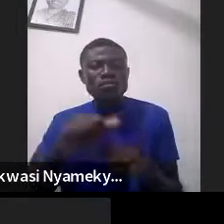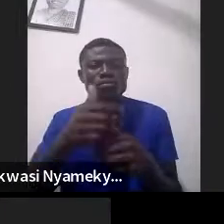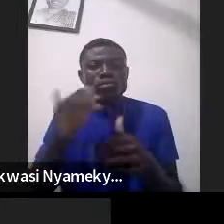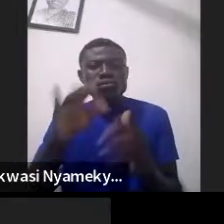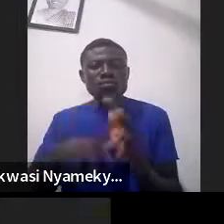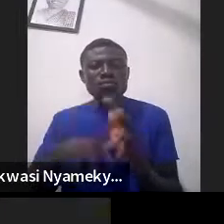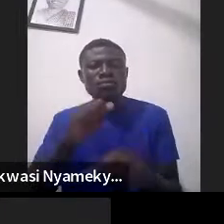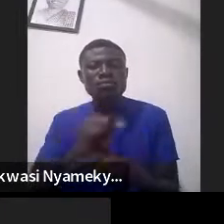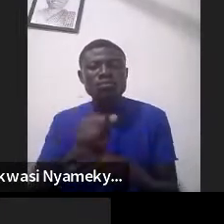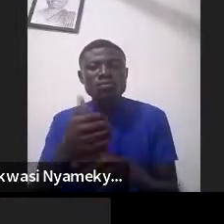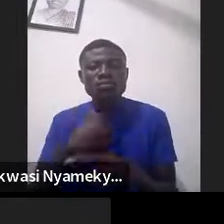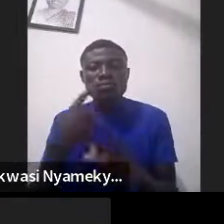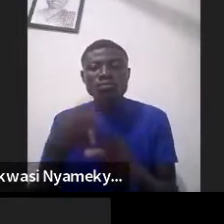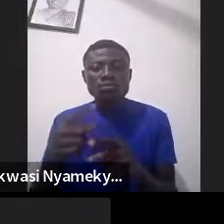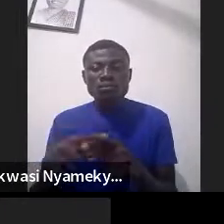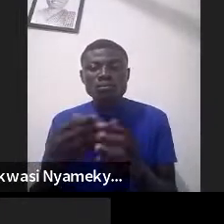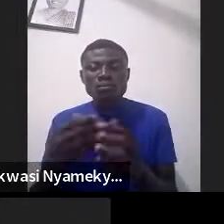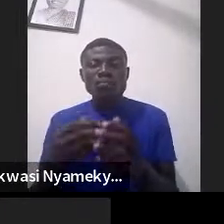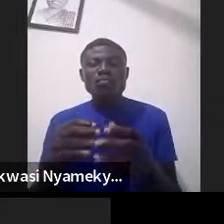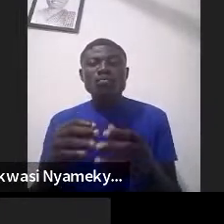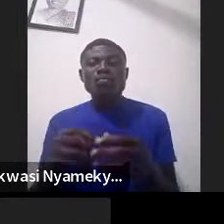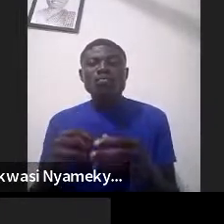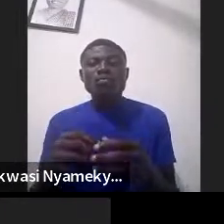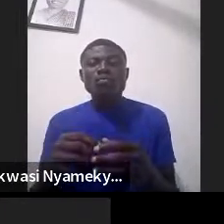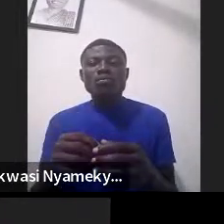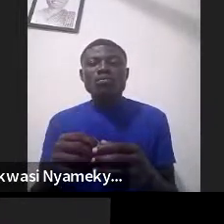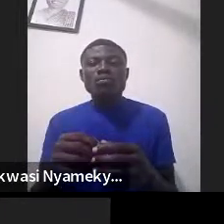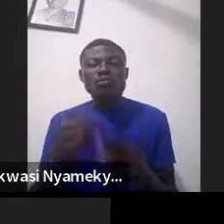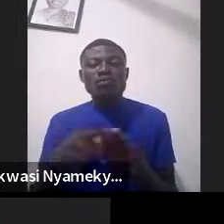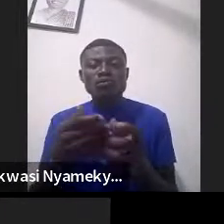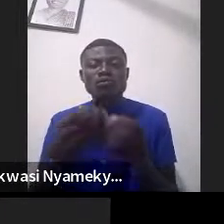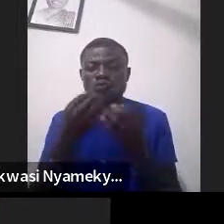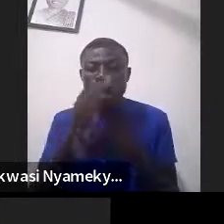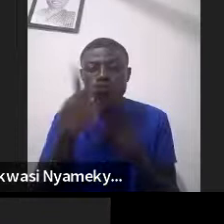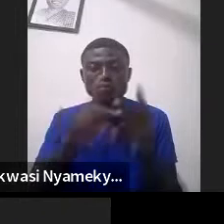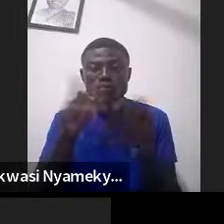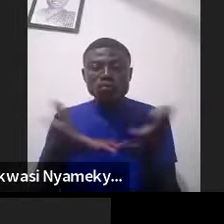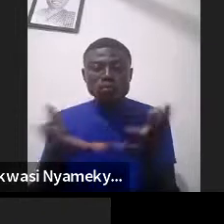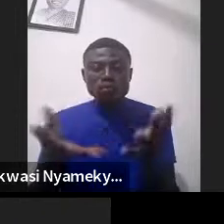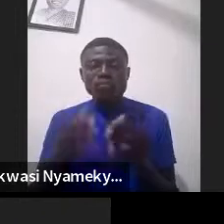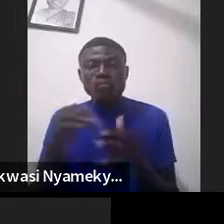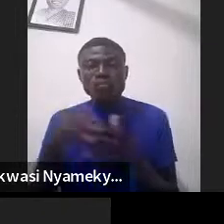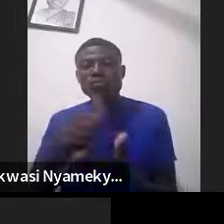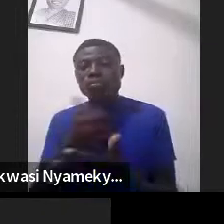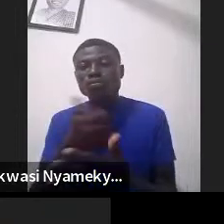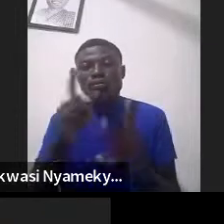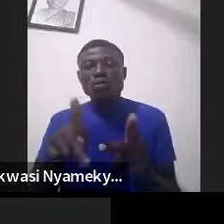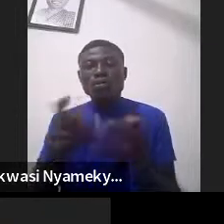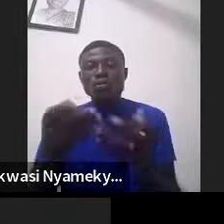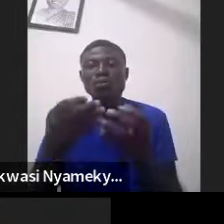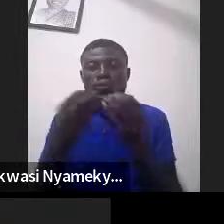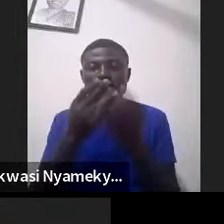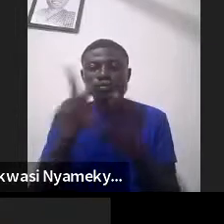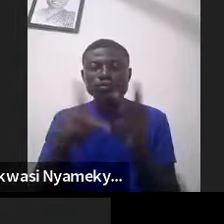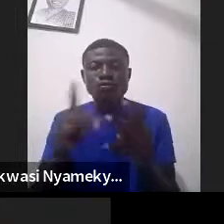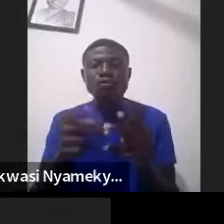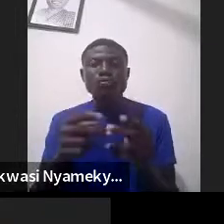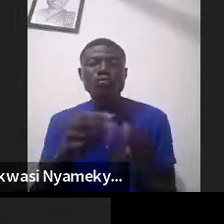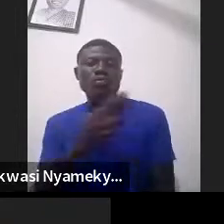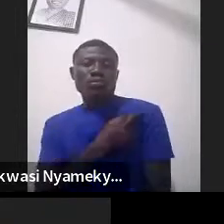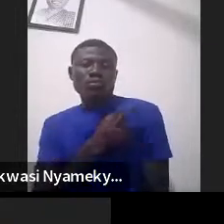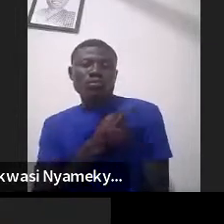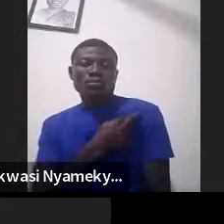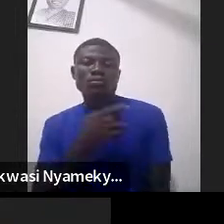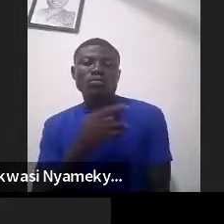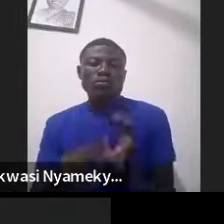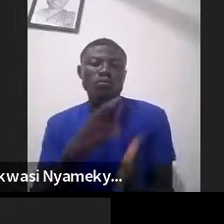any word you'd want to tell people over here and any other person as well? Rosa, after that, I'll take your question. I see your